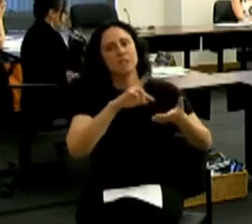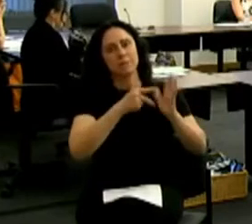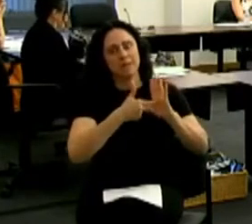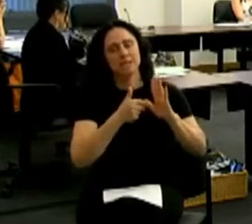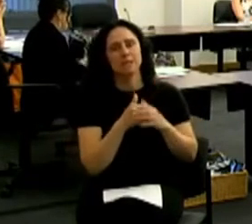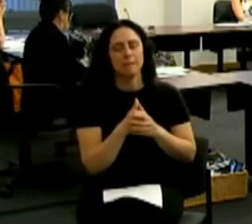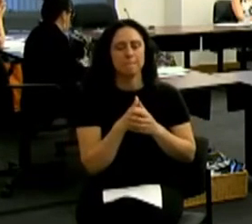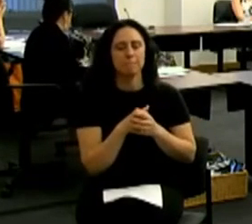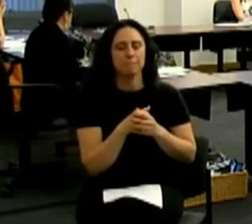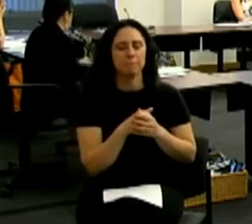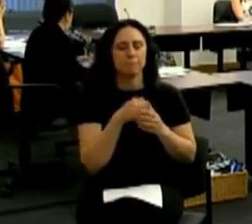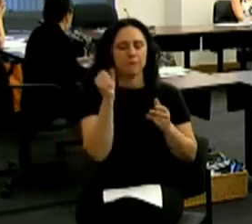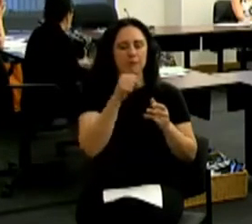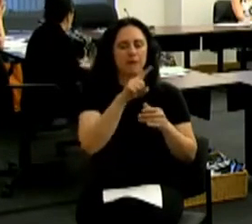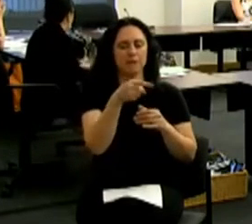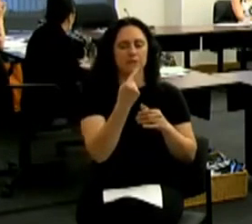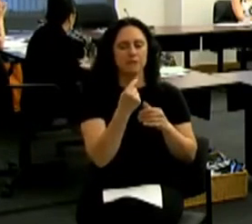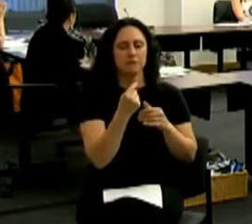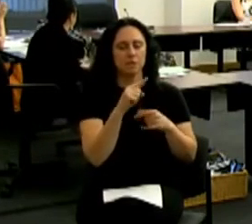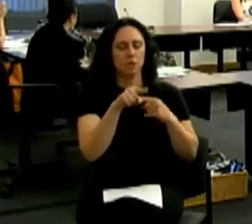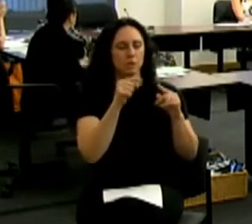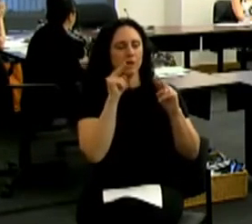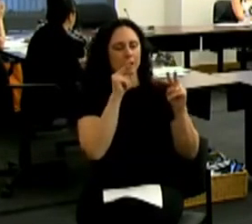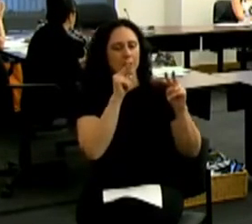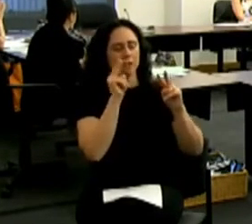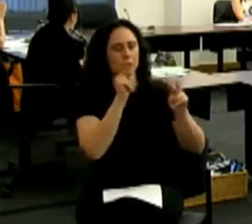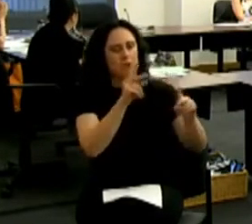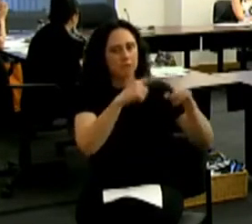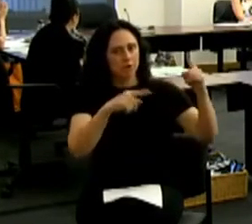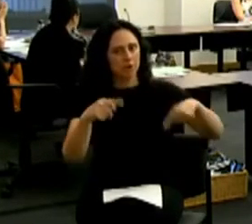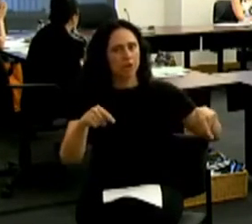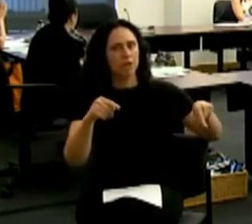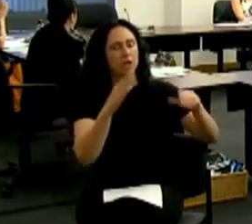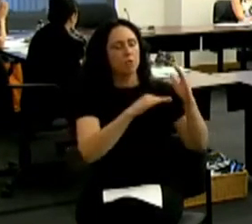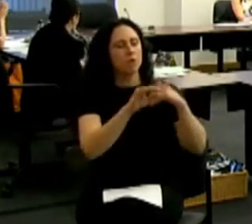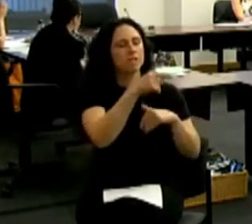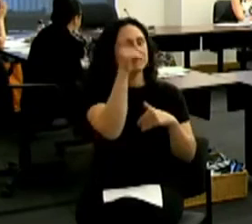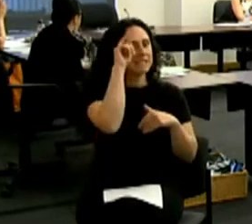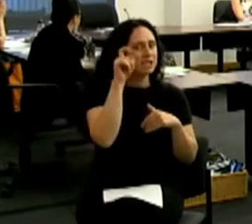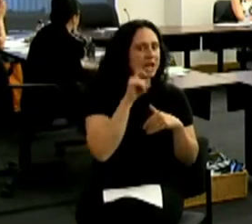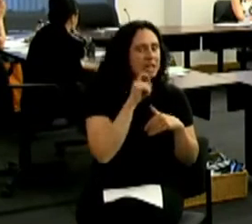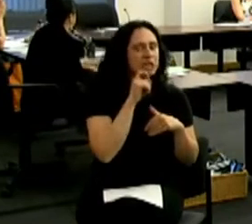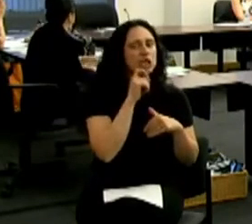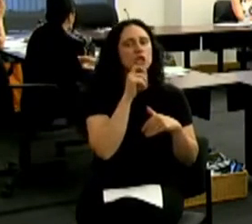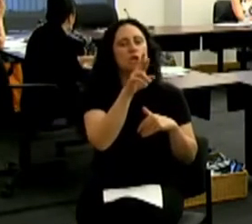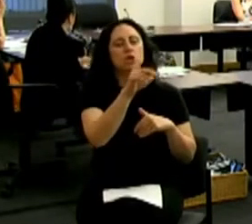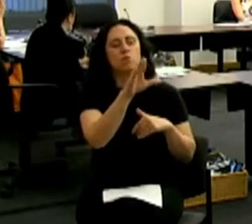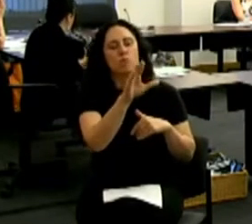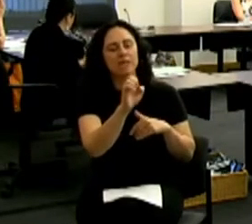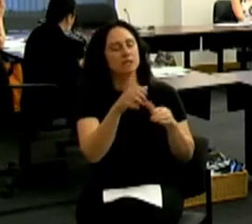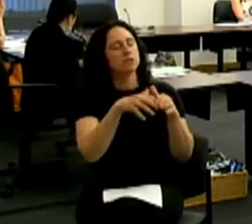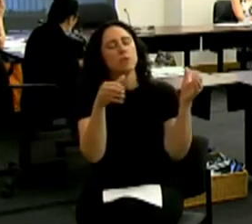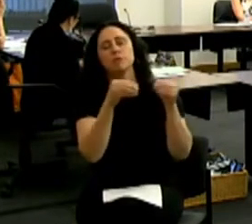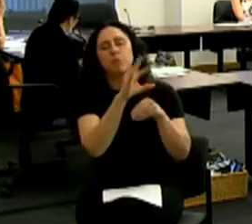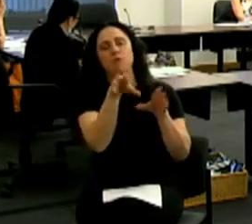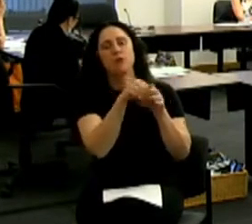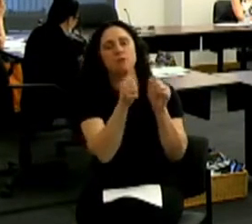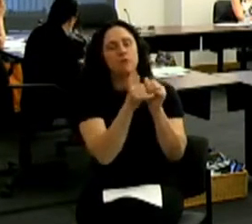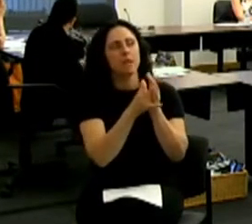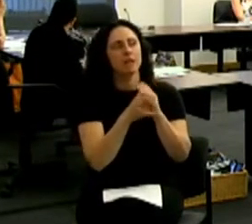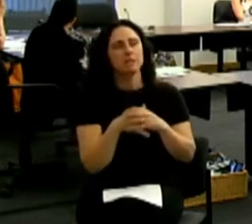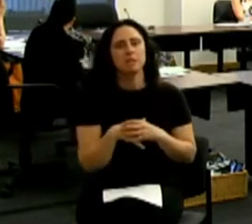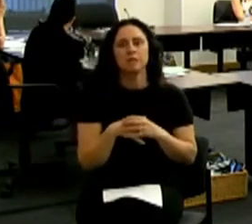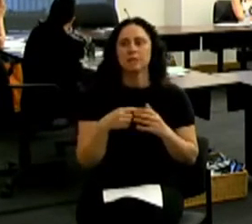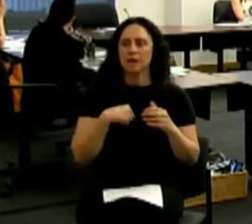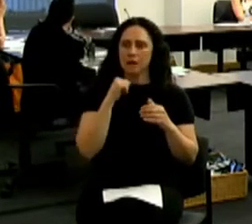means. Mm-hmm. So yeah, I just, you know, when we look at diversity, we look at more than just gender, more than just race. There's so much more involved in that. I'm